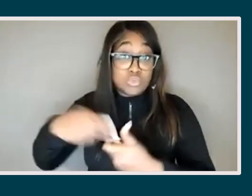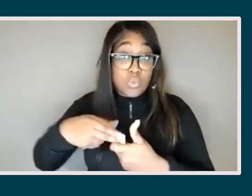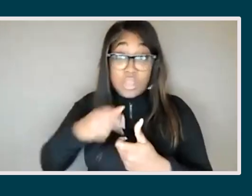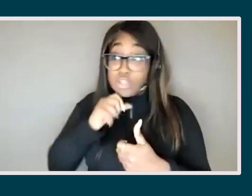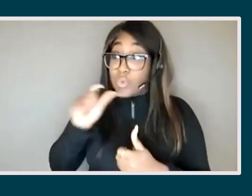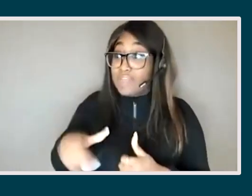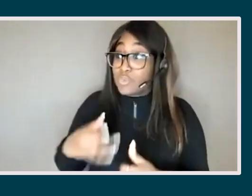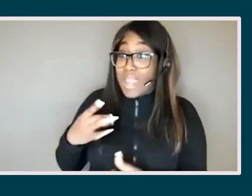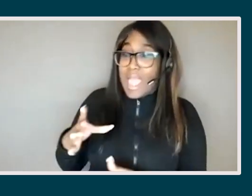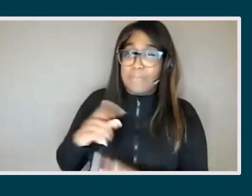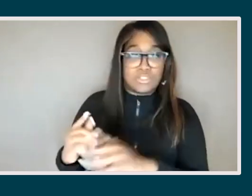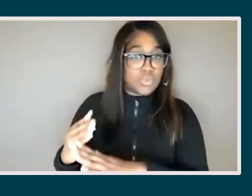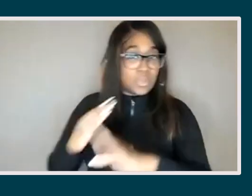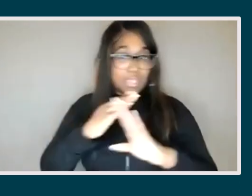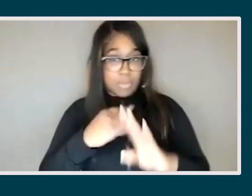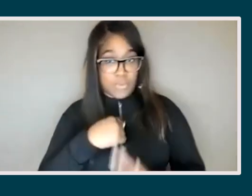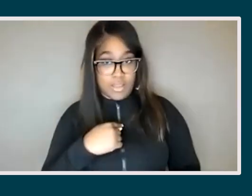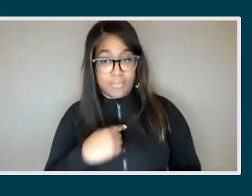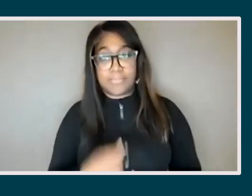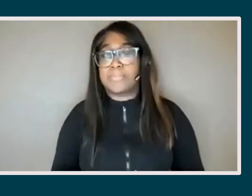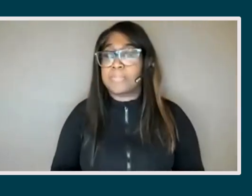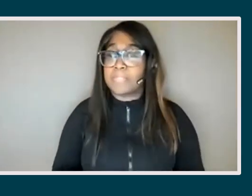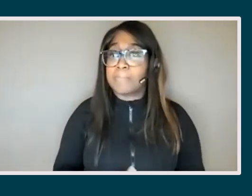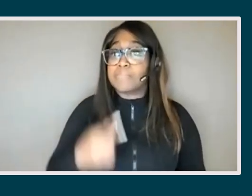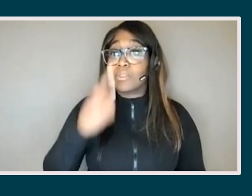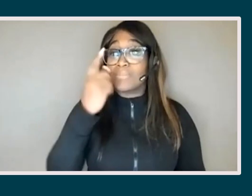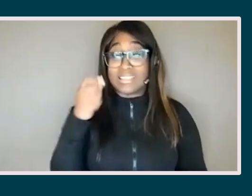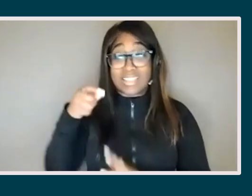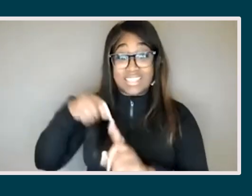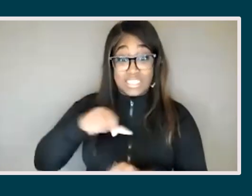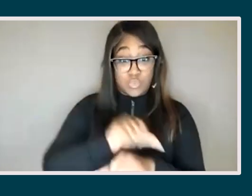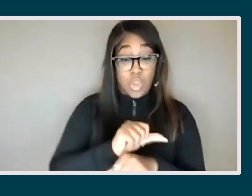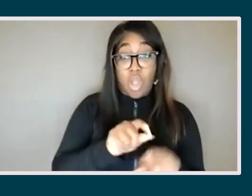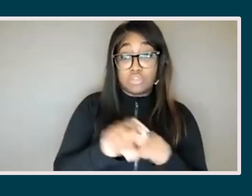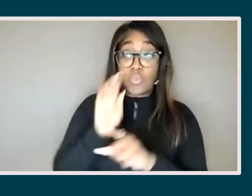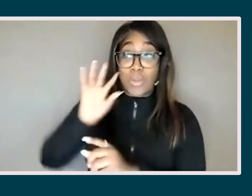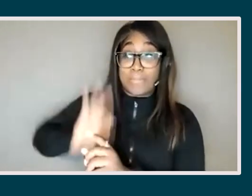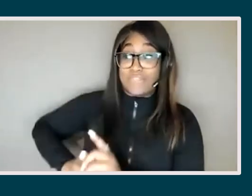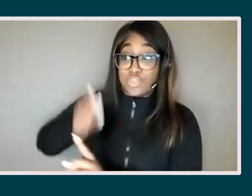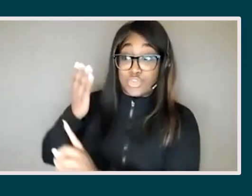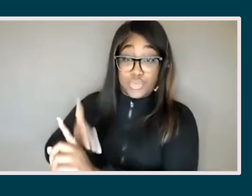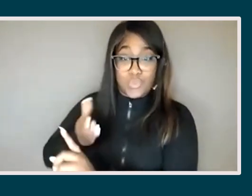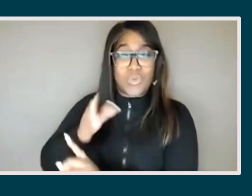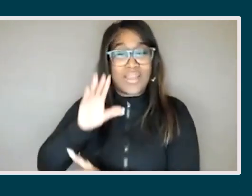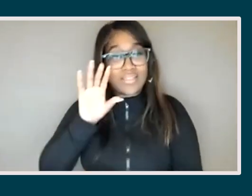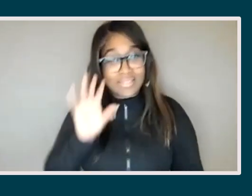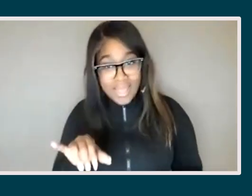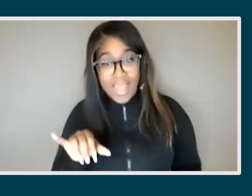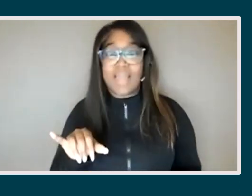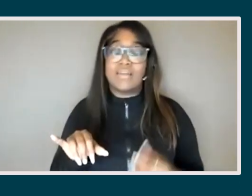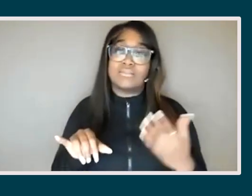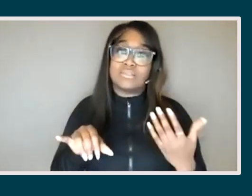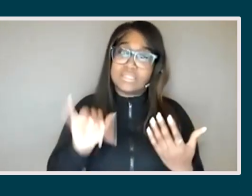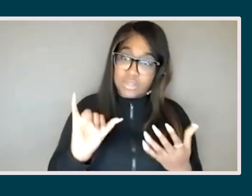it, but don't get in my way. Because this will also benefit you. And I think that is still so